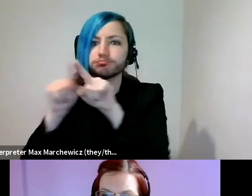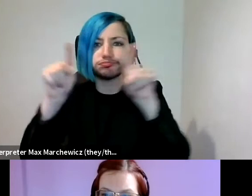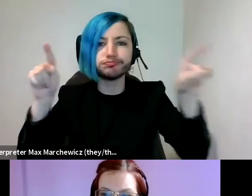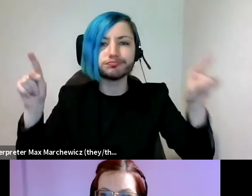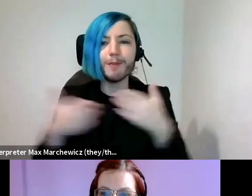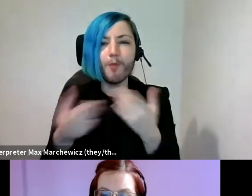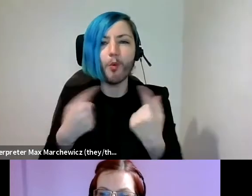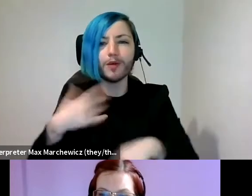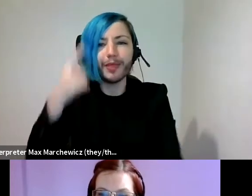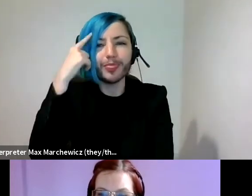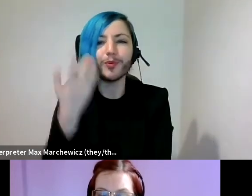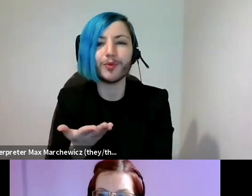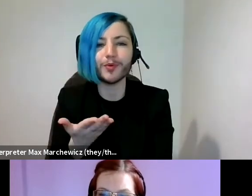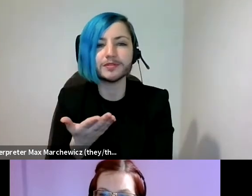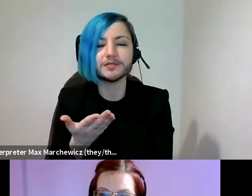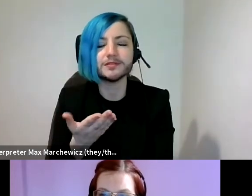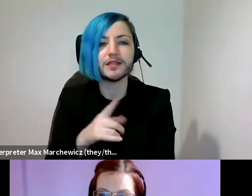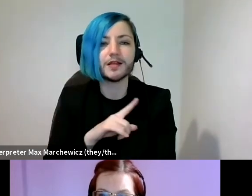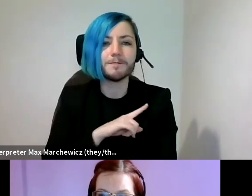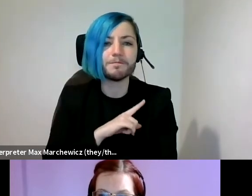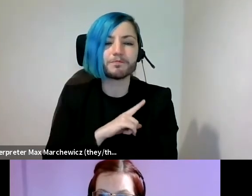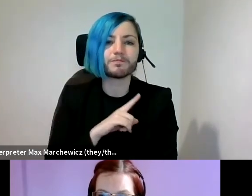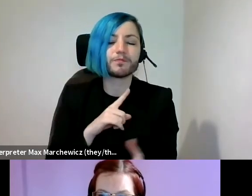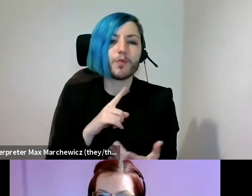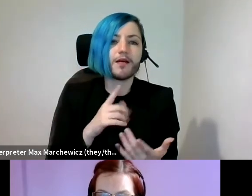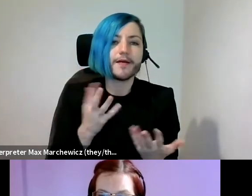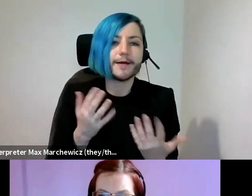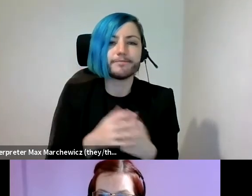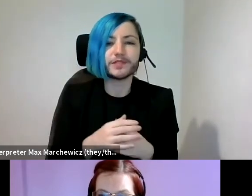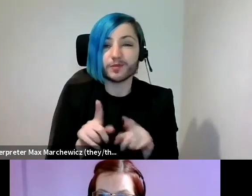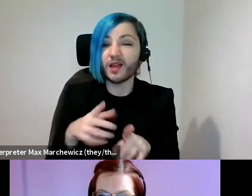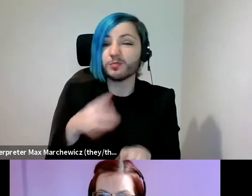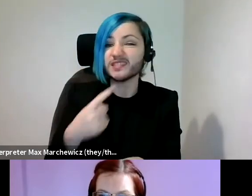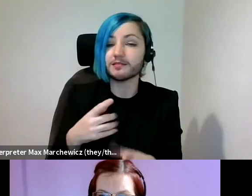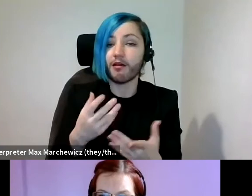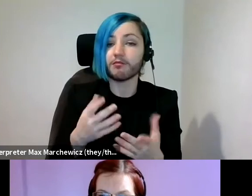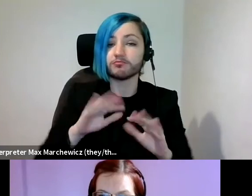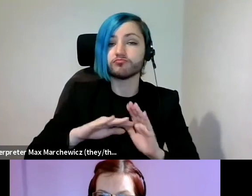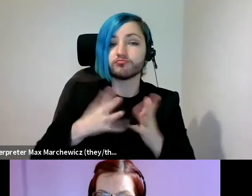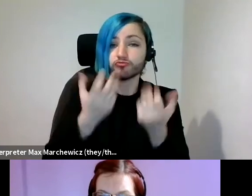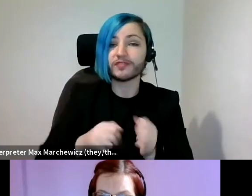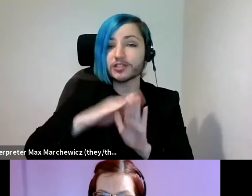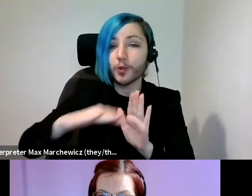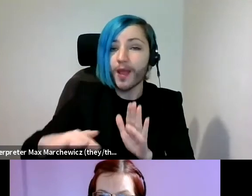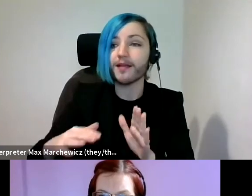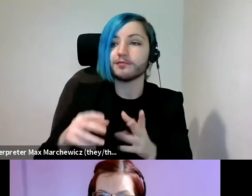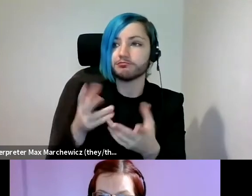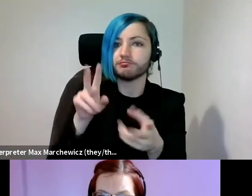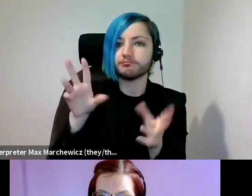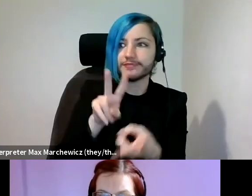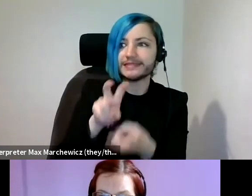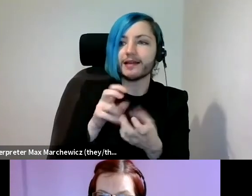than we've been thinking of? Because there were many, I kind of said we detected gravitational waves and it was 2 black holes colliding, but actually